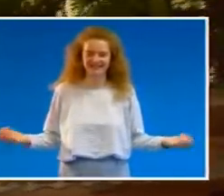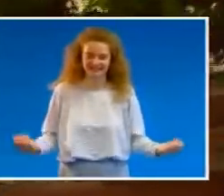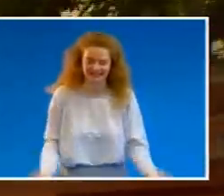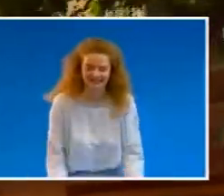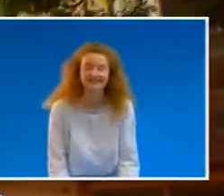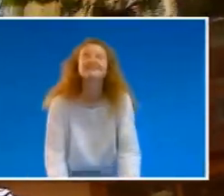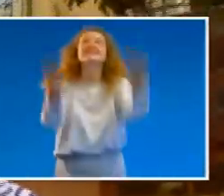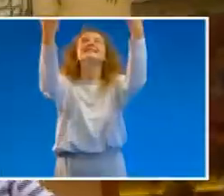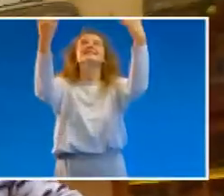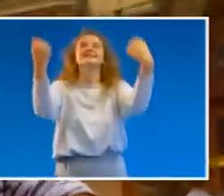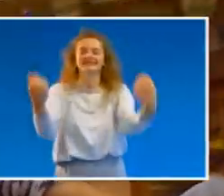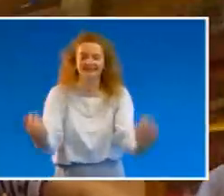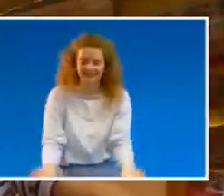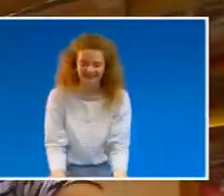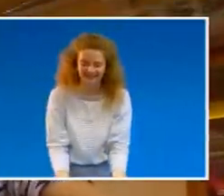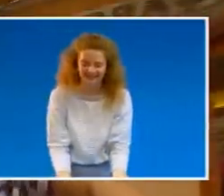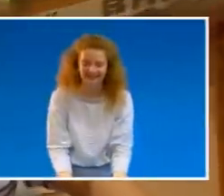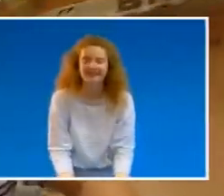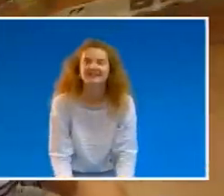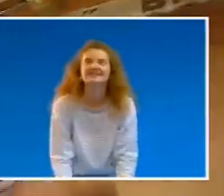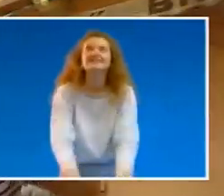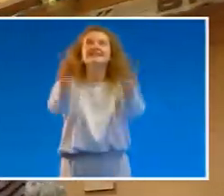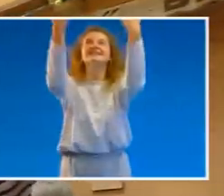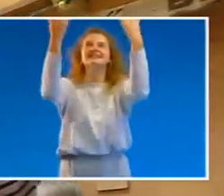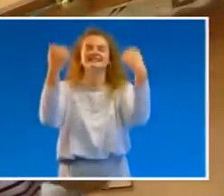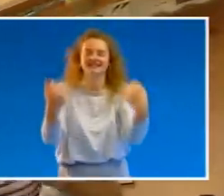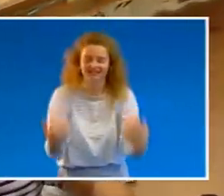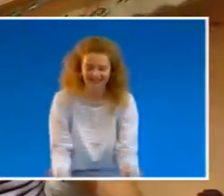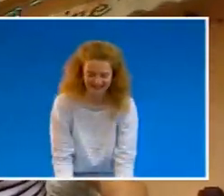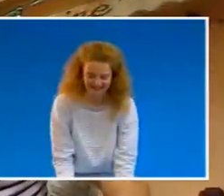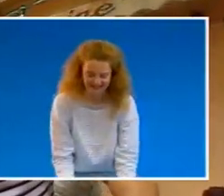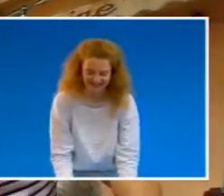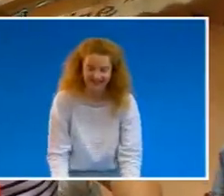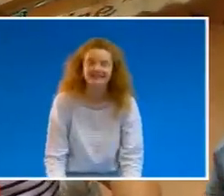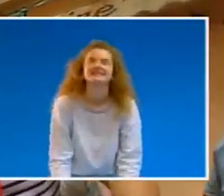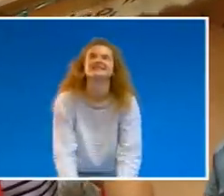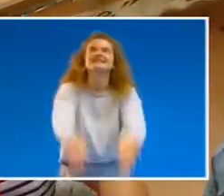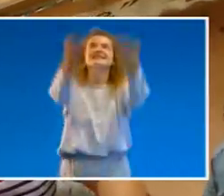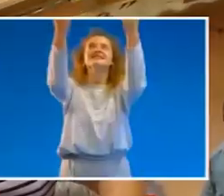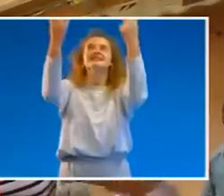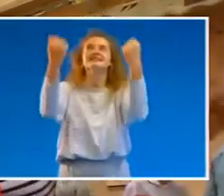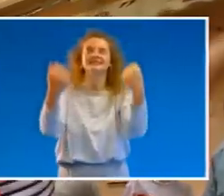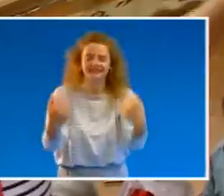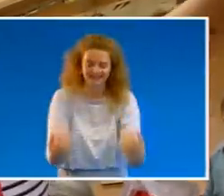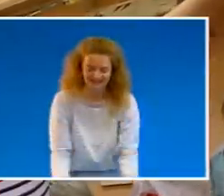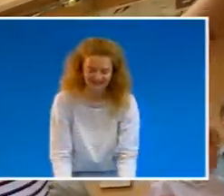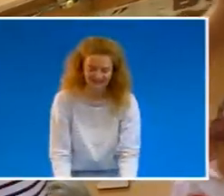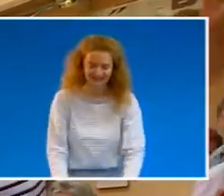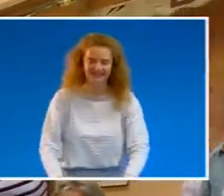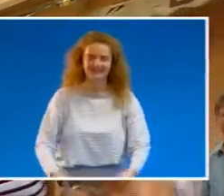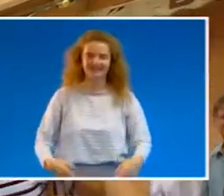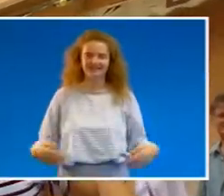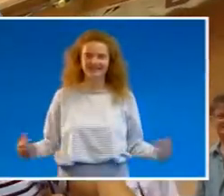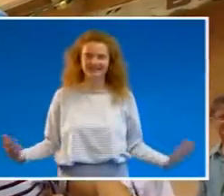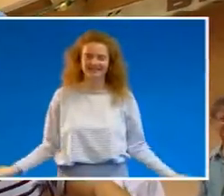here. He tossed us up into the air. He tossed us up into the air. He tossed us up into